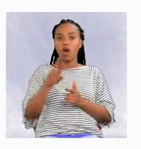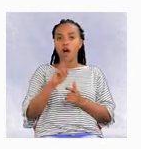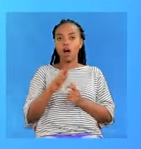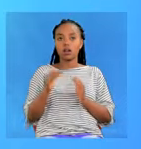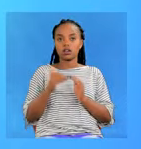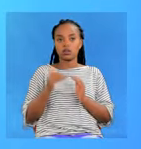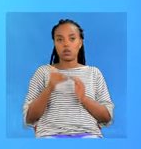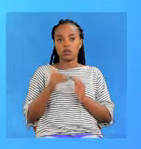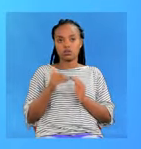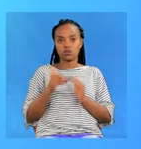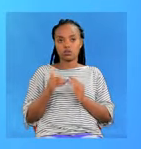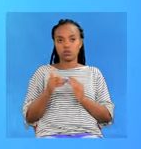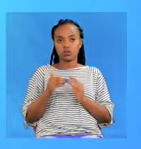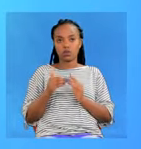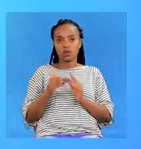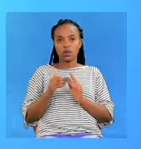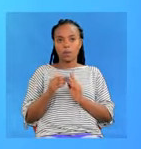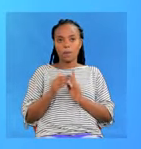equal to